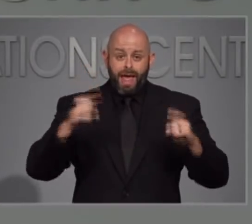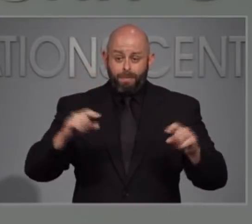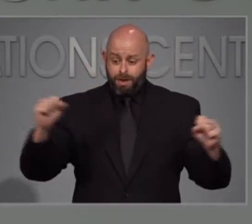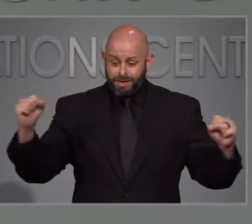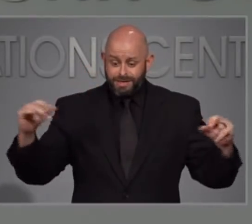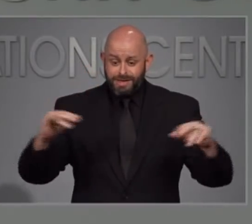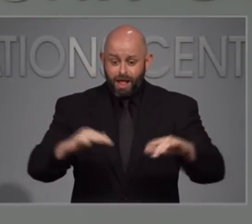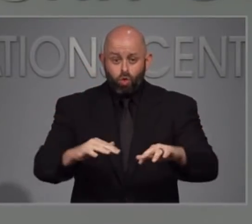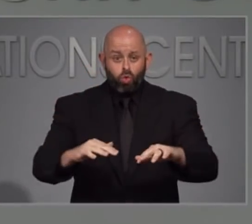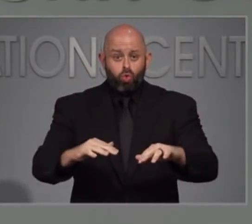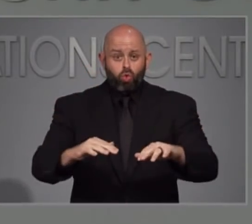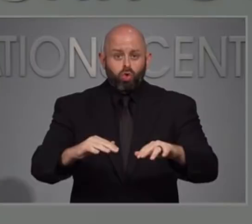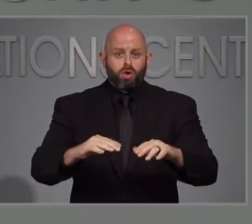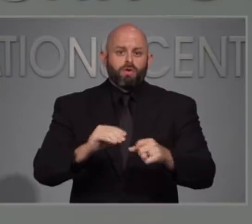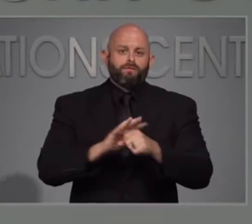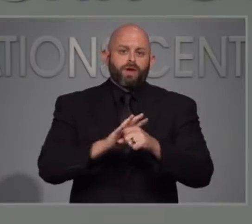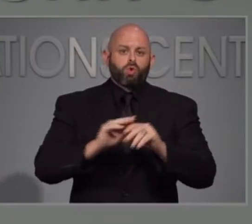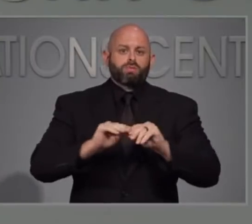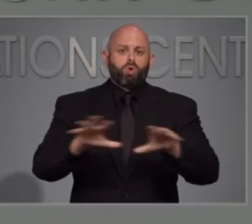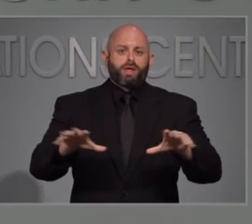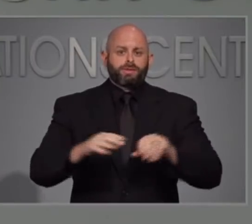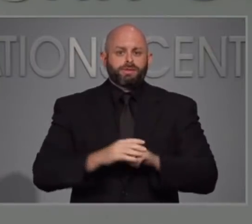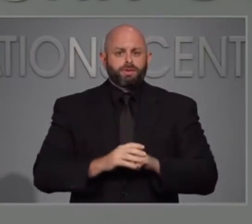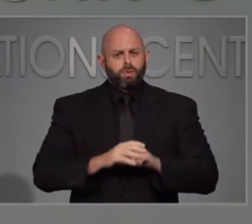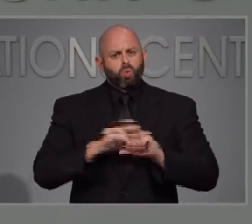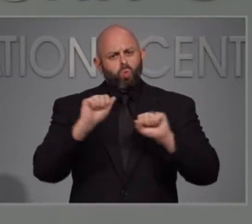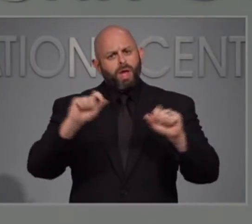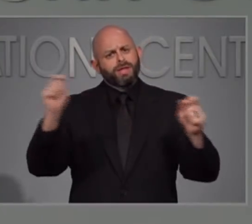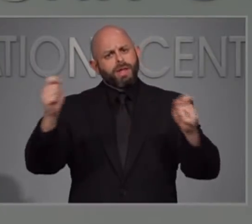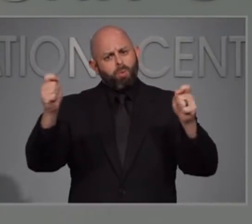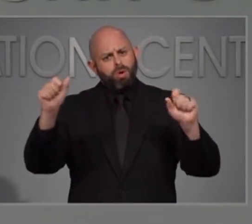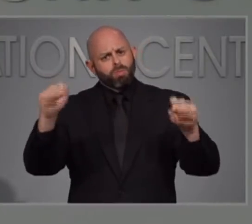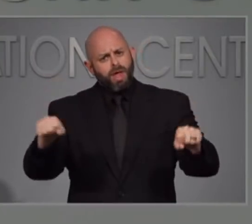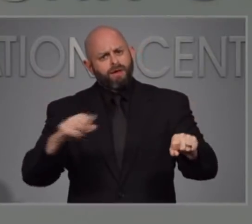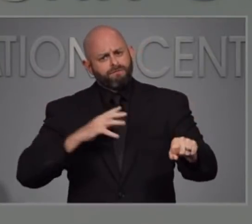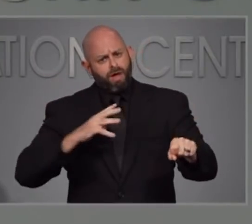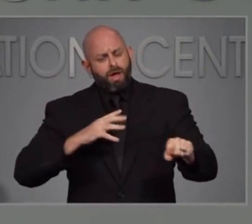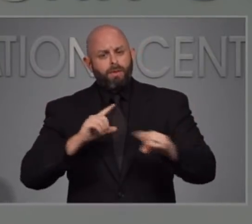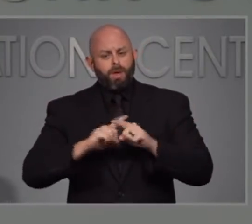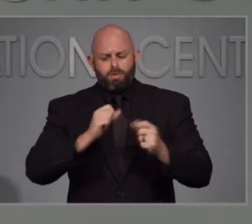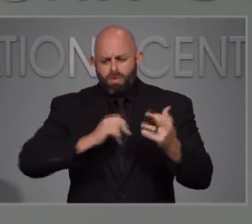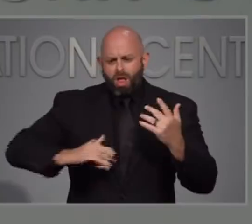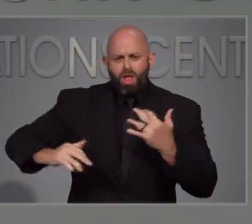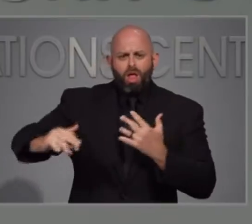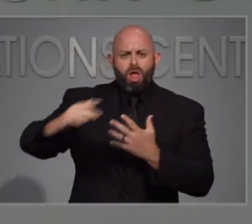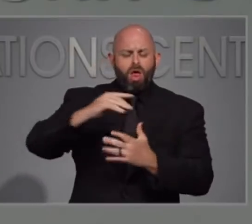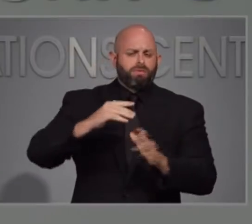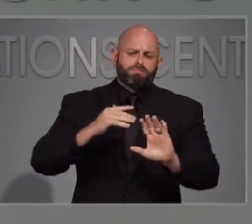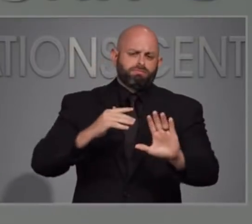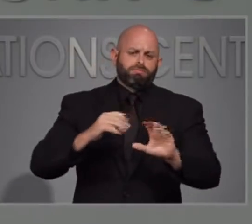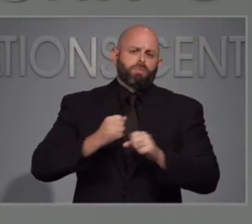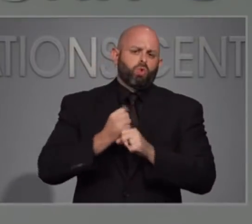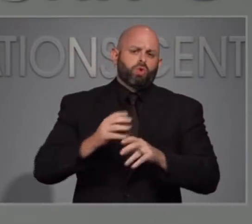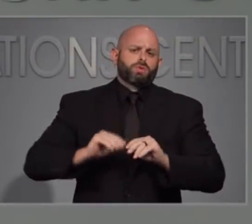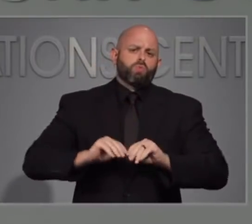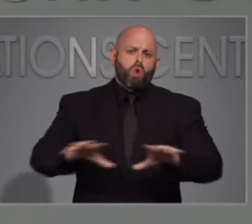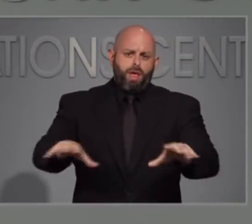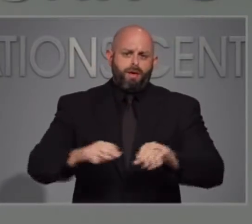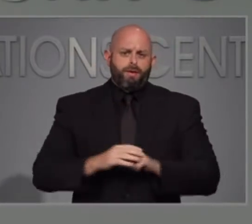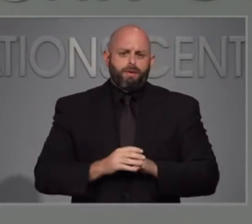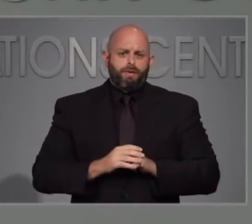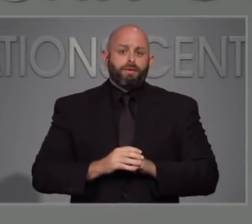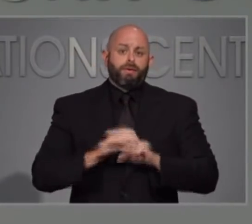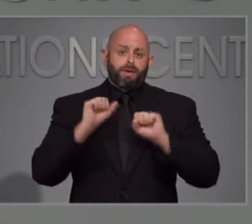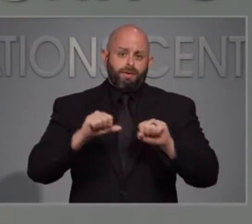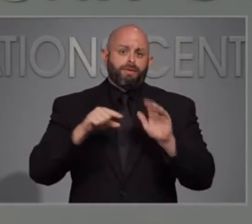can celebrate the 4th of July, you just don't have to do it in a crowded area that can cause spread of the virus and that can cost